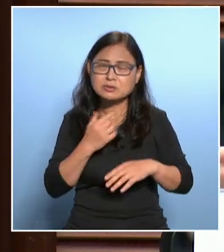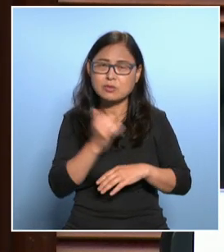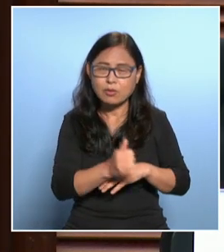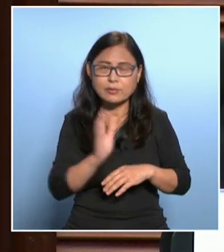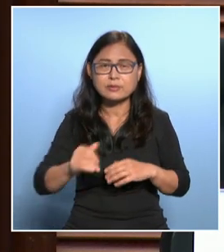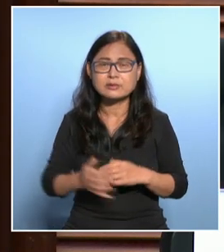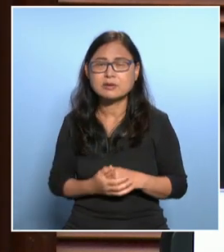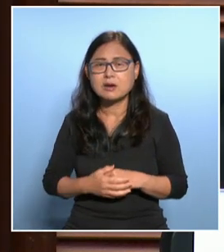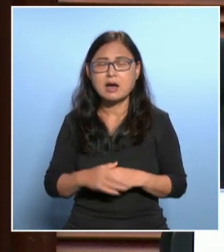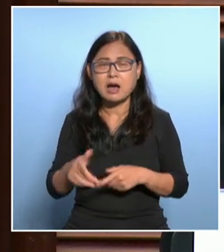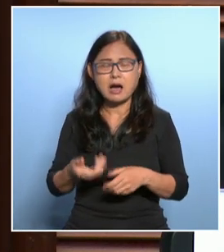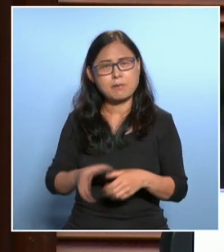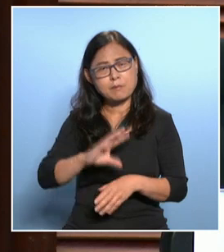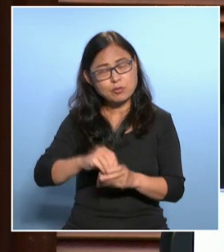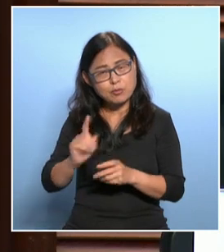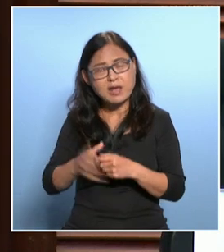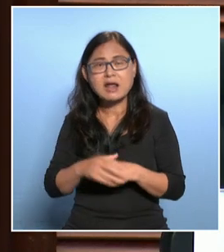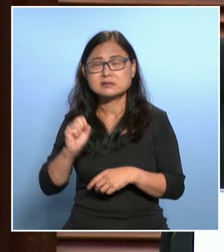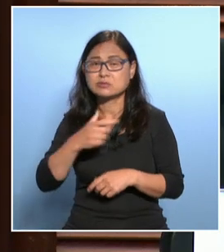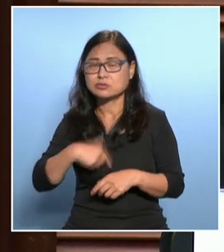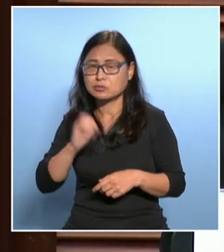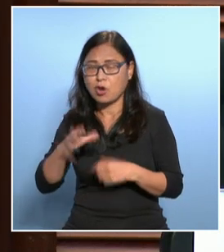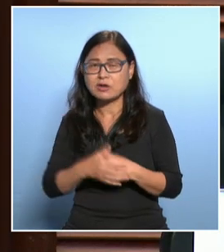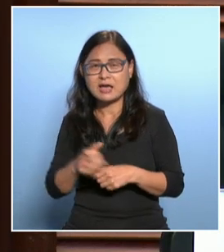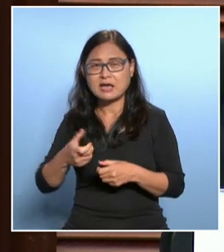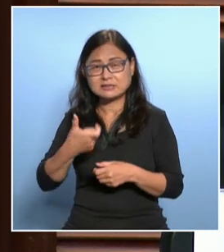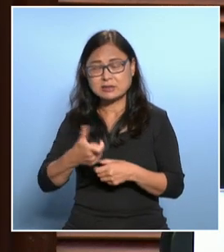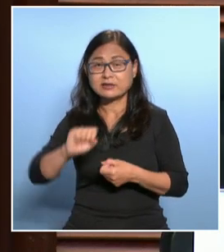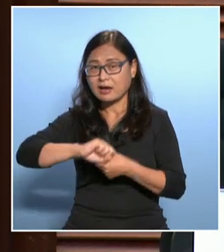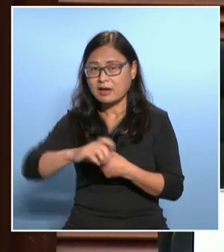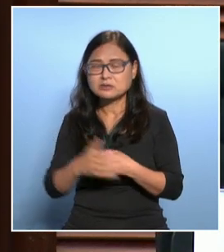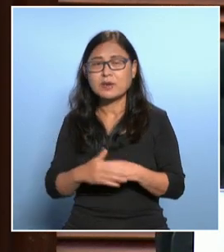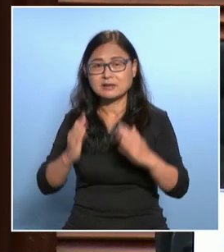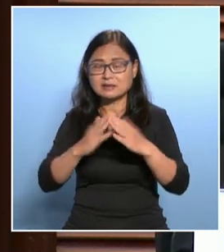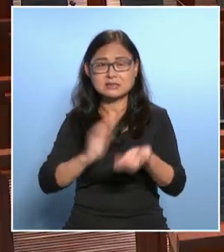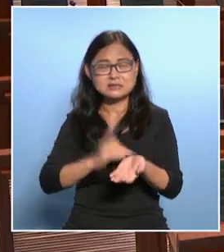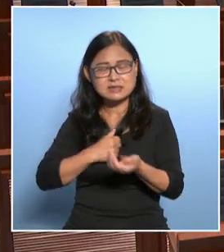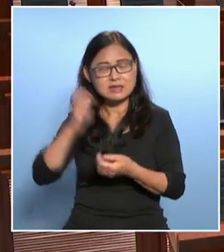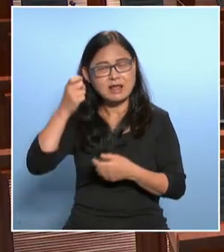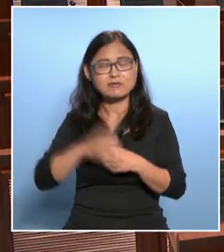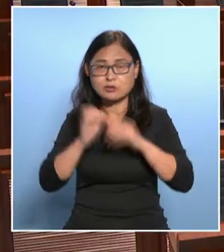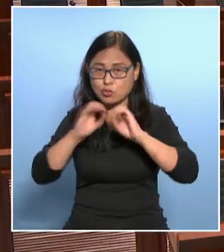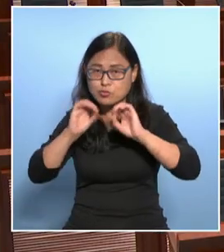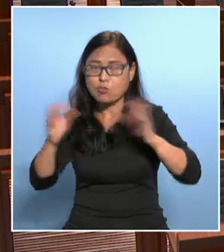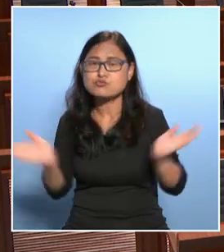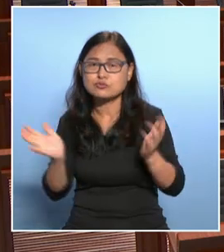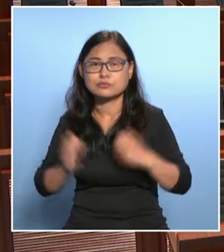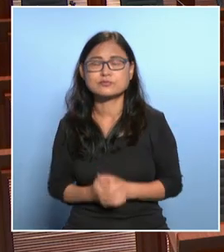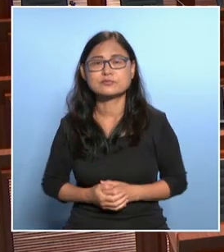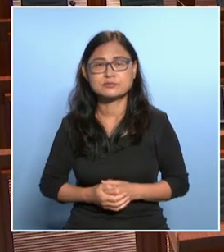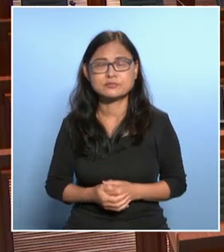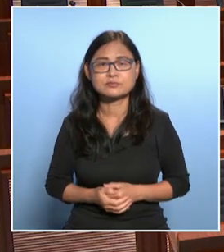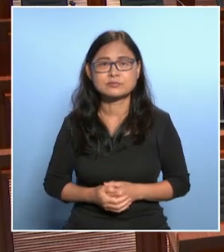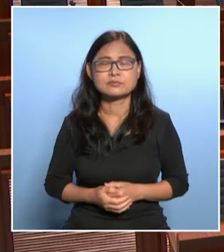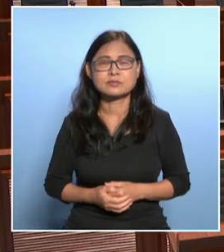your family doctors first. But there are things that we can do, that is to review the charges of the HA and